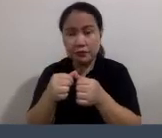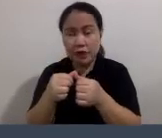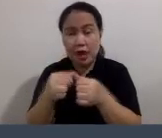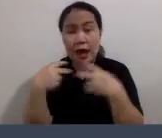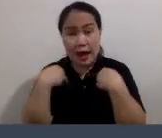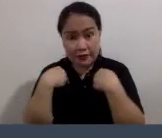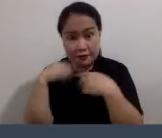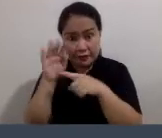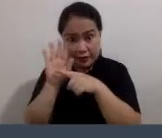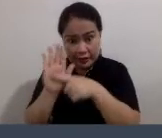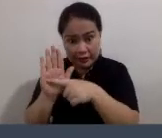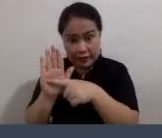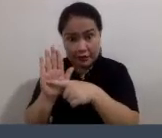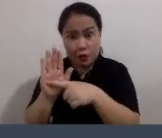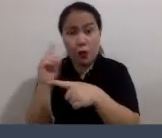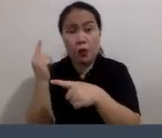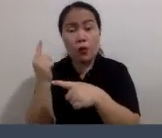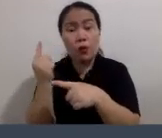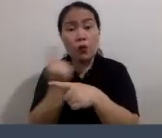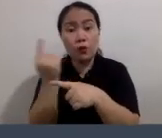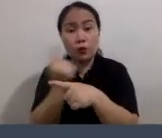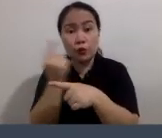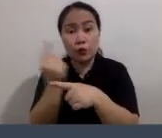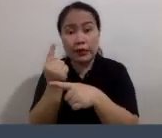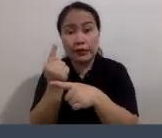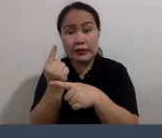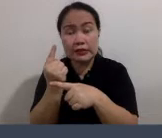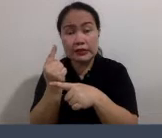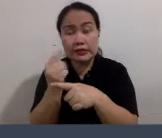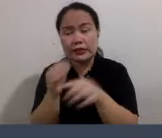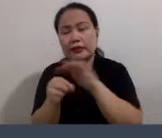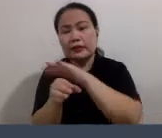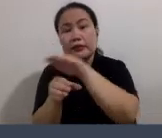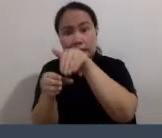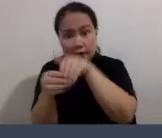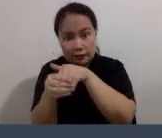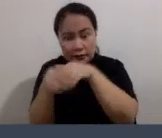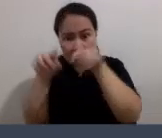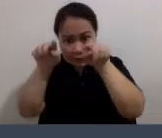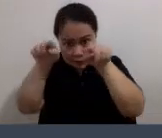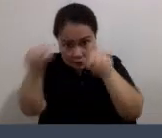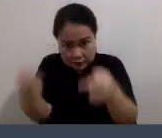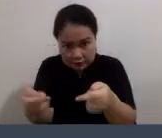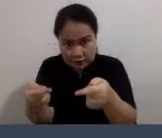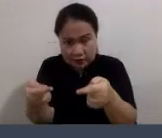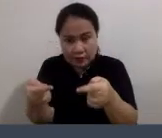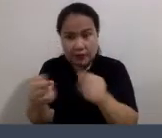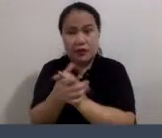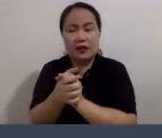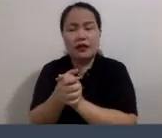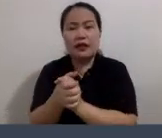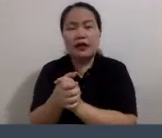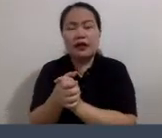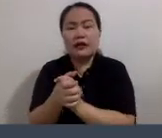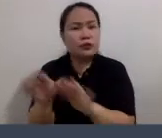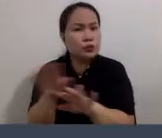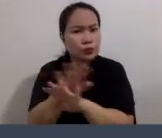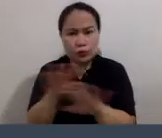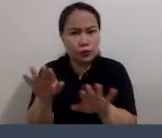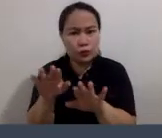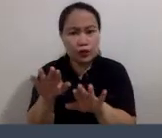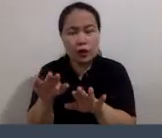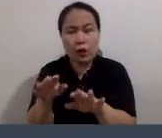yung negative integer natin ay nakasulat after ng ating operation, please